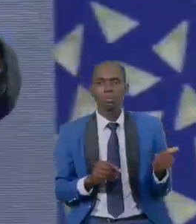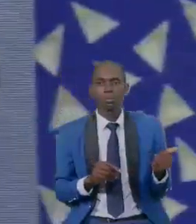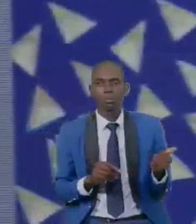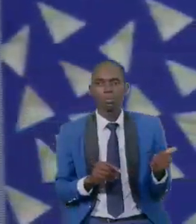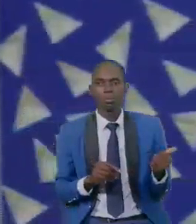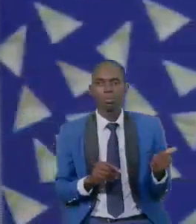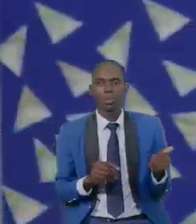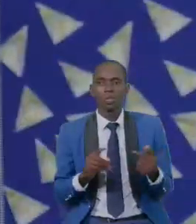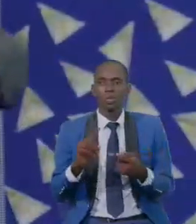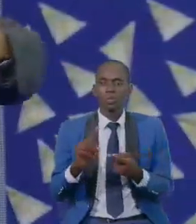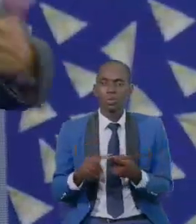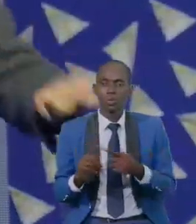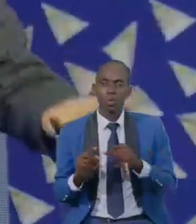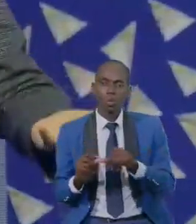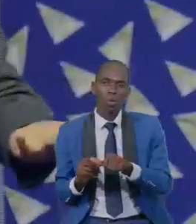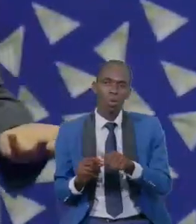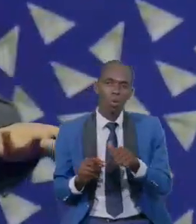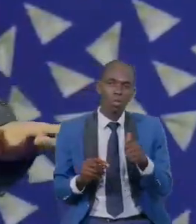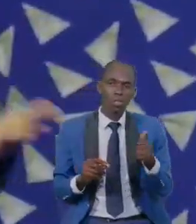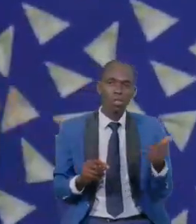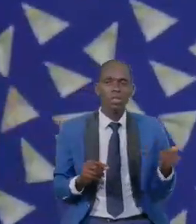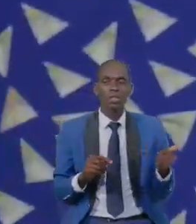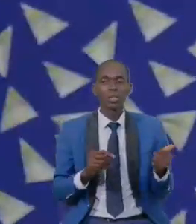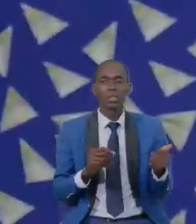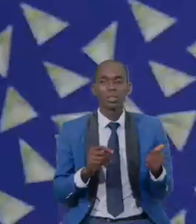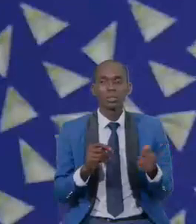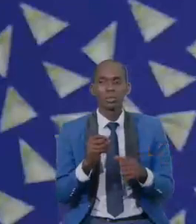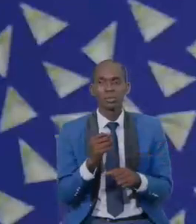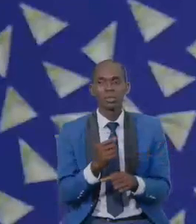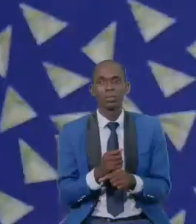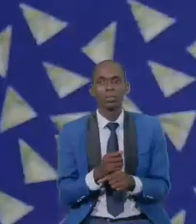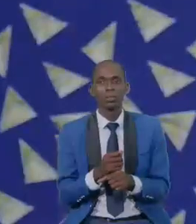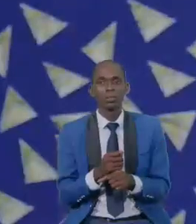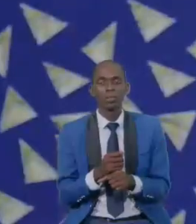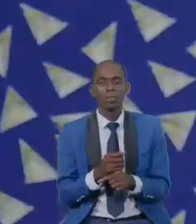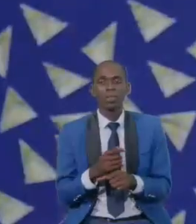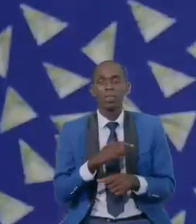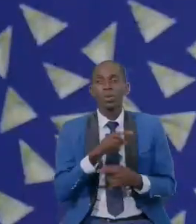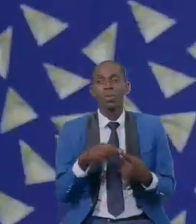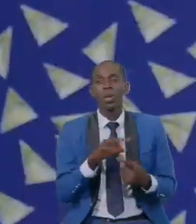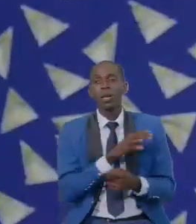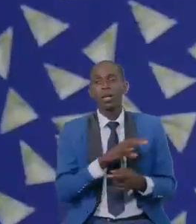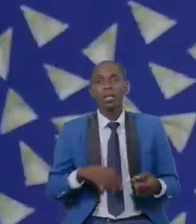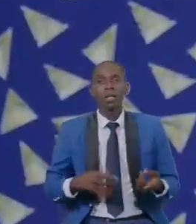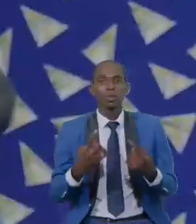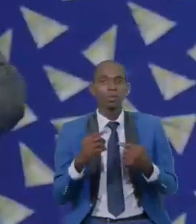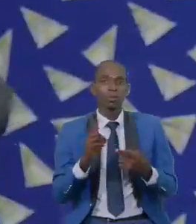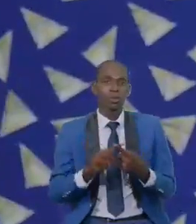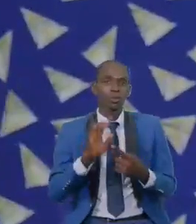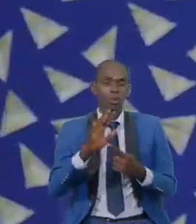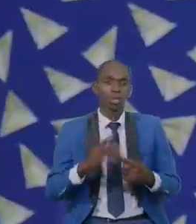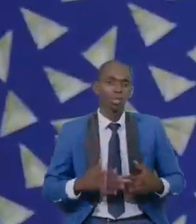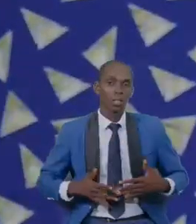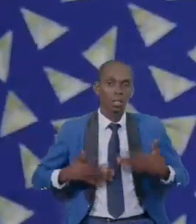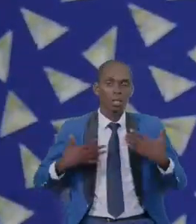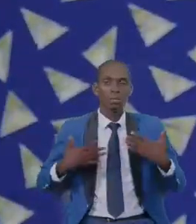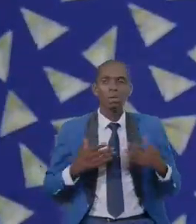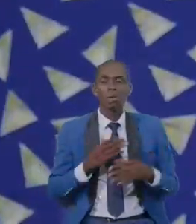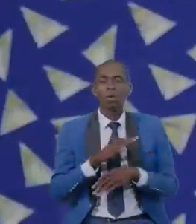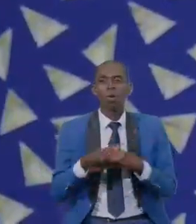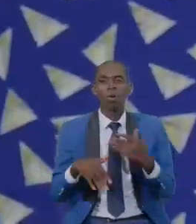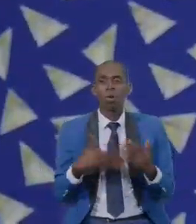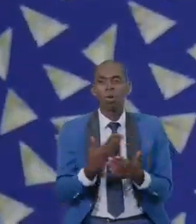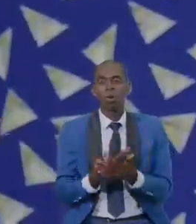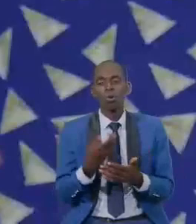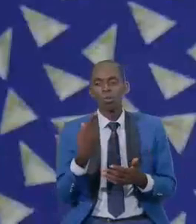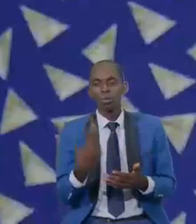To order it. When Christ comes to your life, all disorderliness